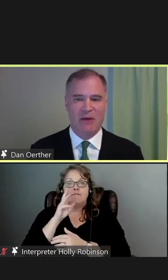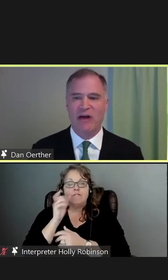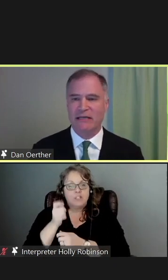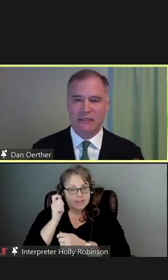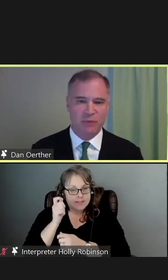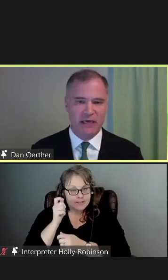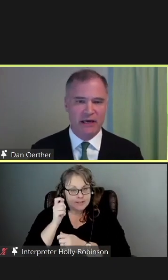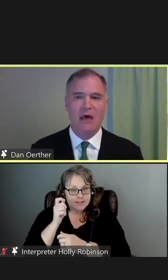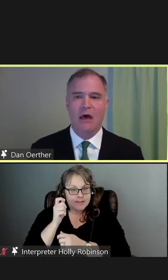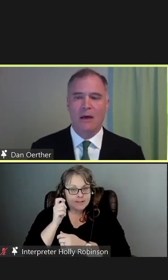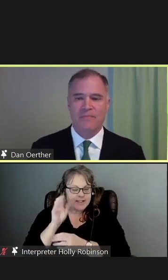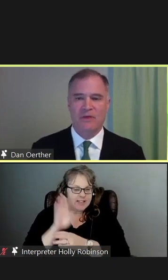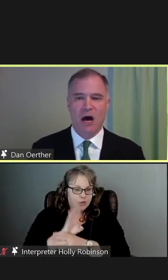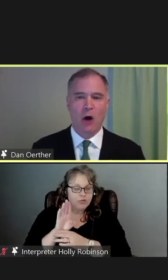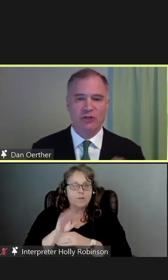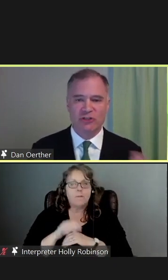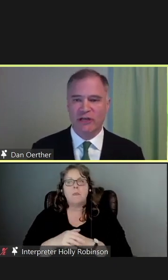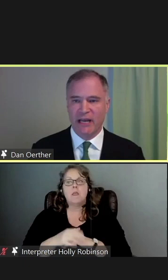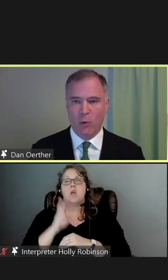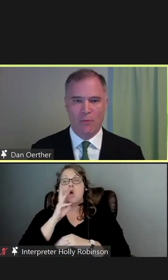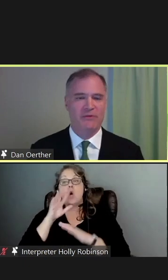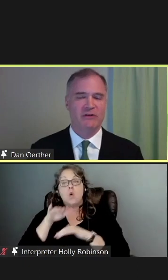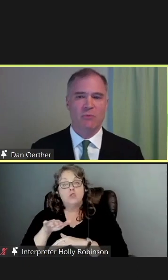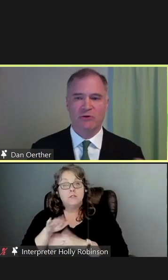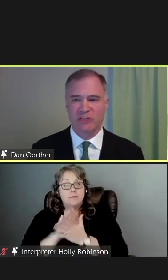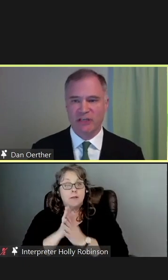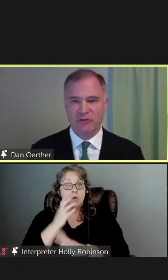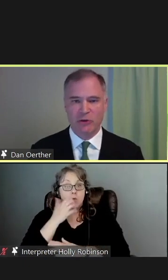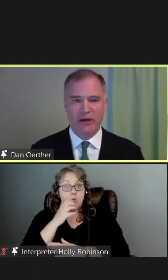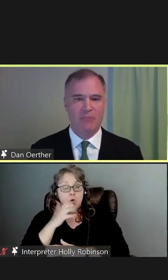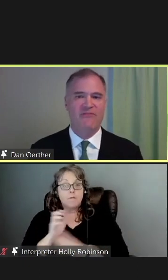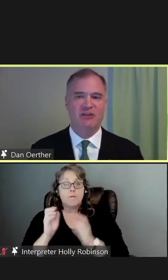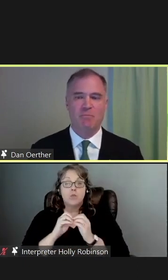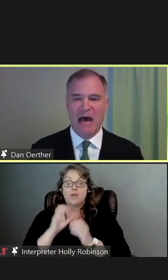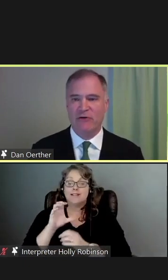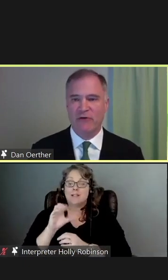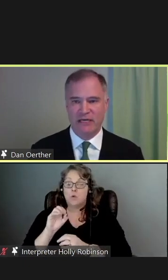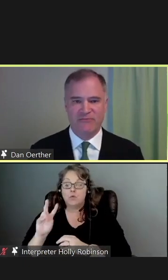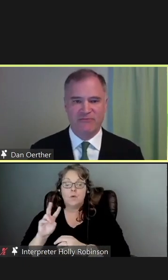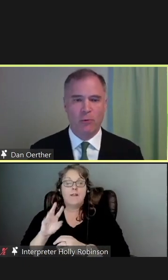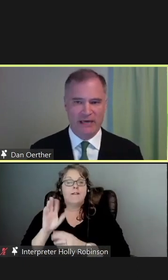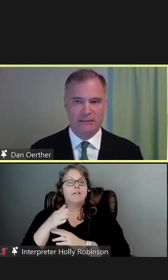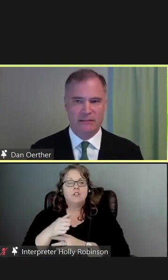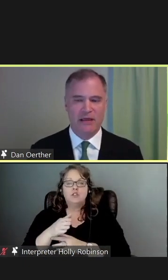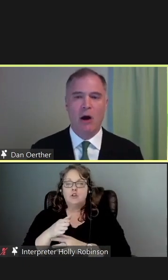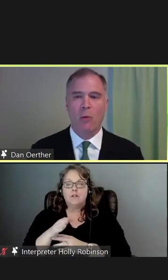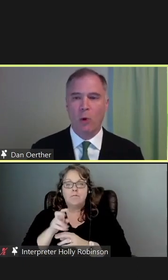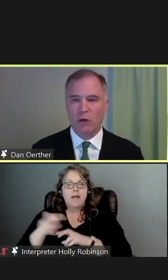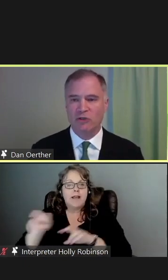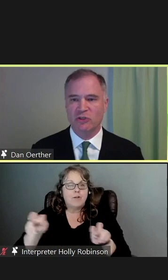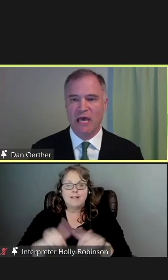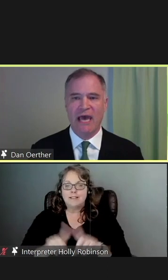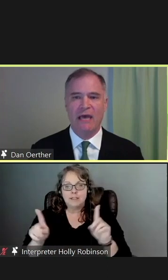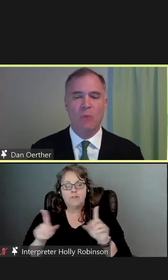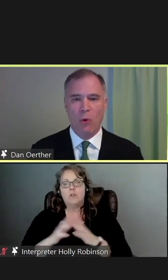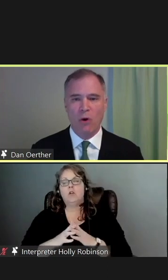climate. Practically speaking, the oceans are getting warmer. There's more CO2 in them. Fish migrate in different ways. There are